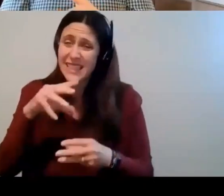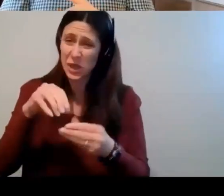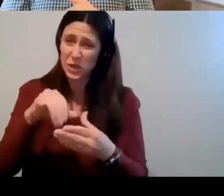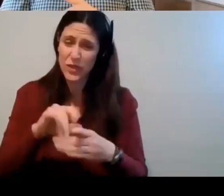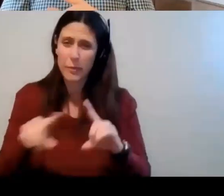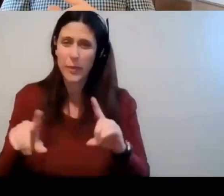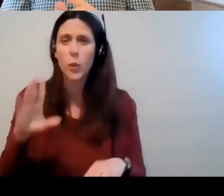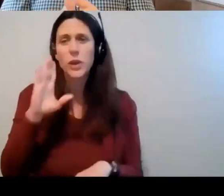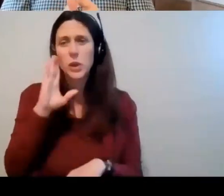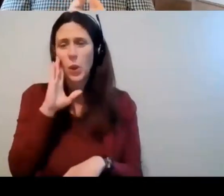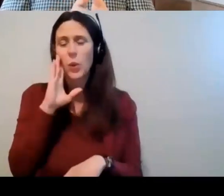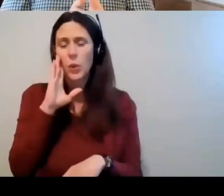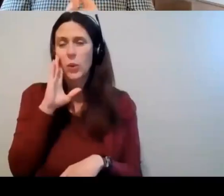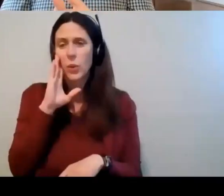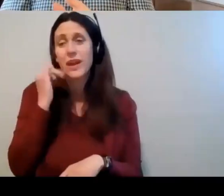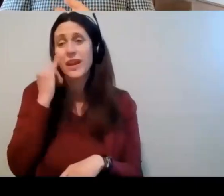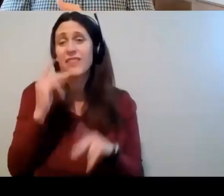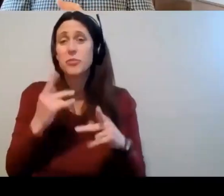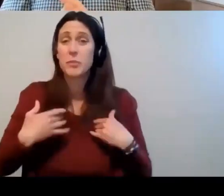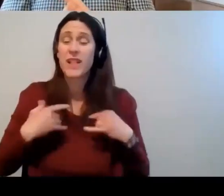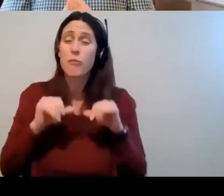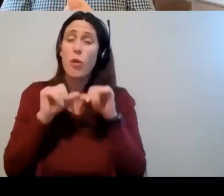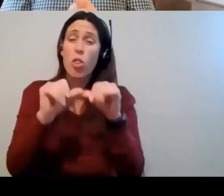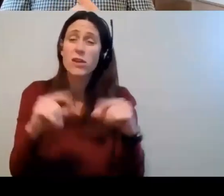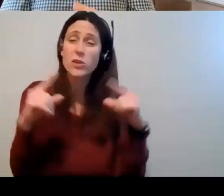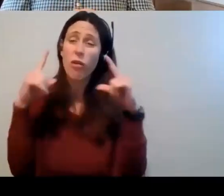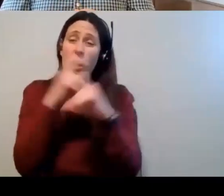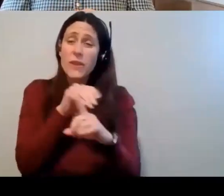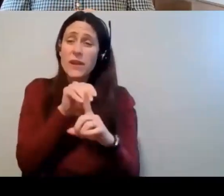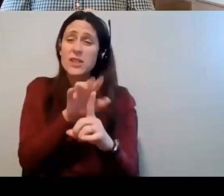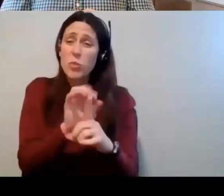folks who have had prolonged or complex exposure to trauma,